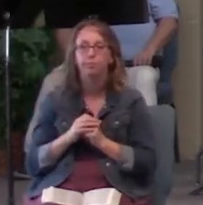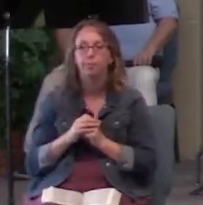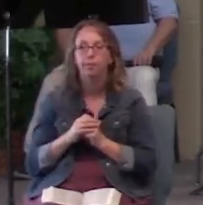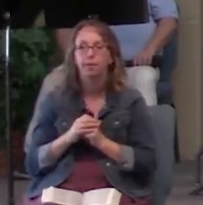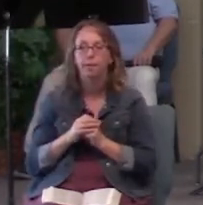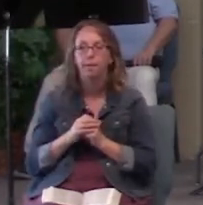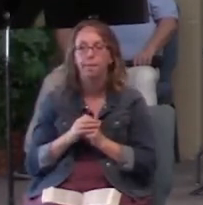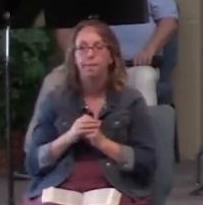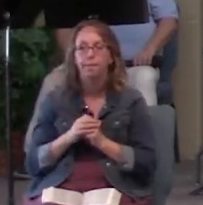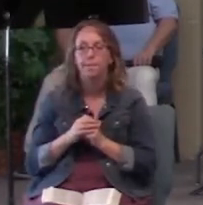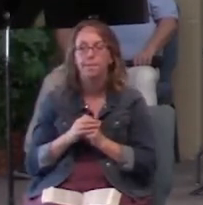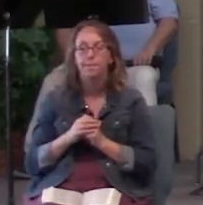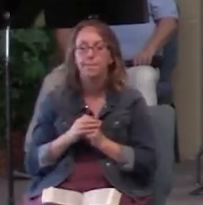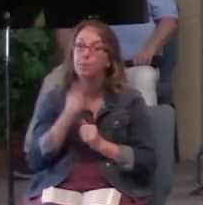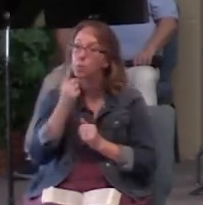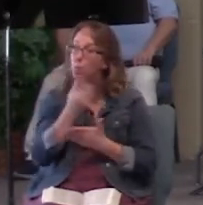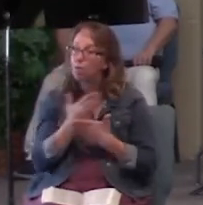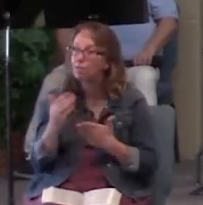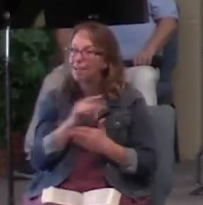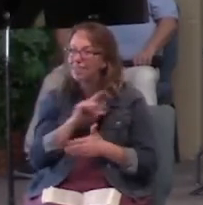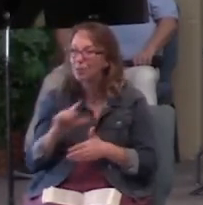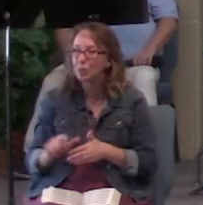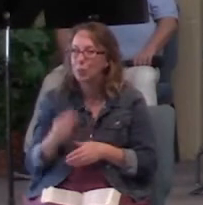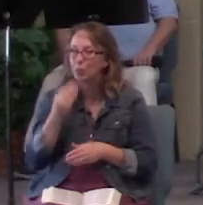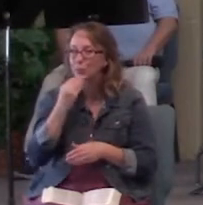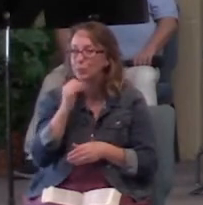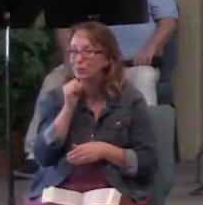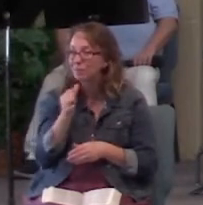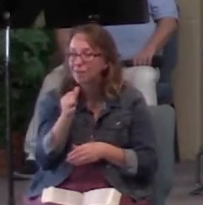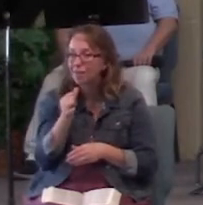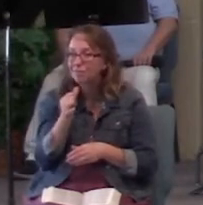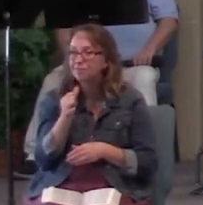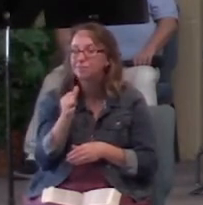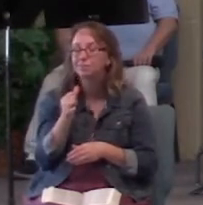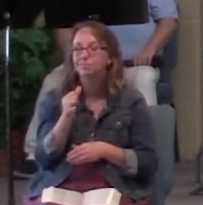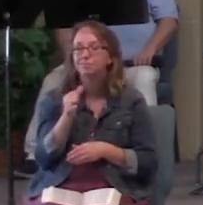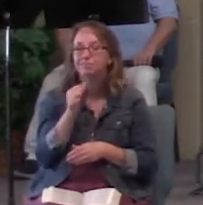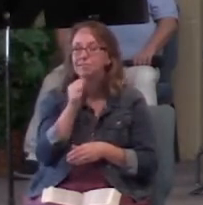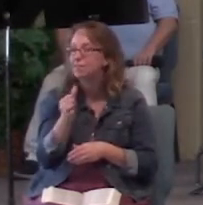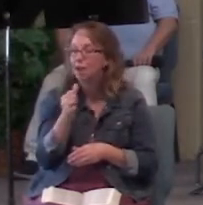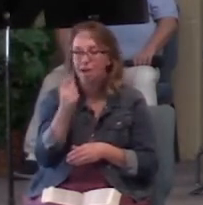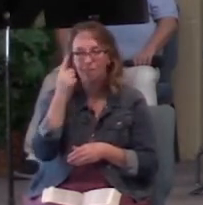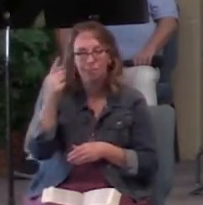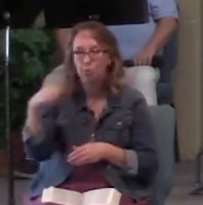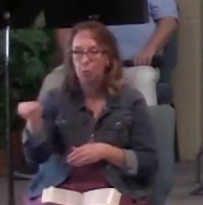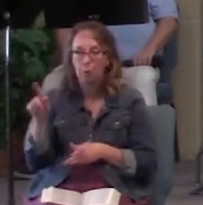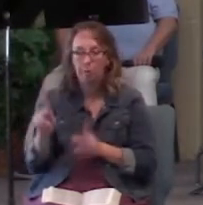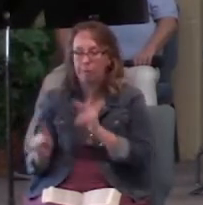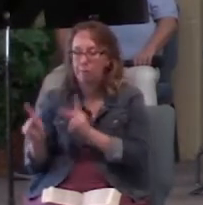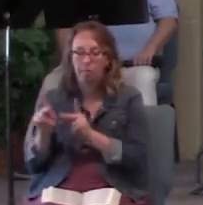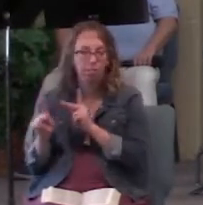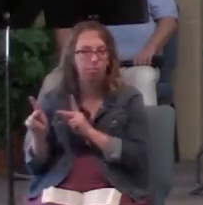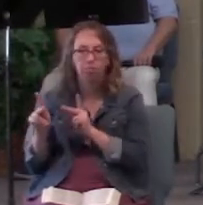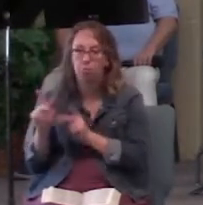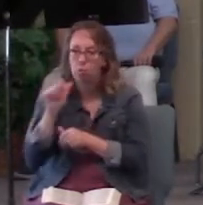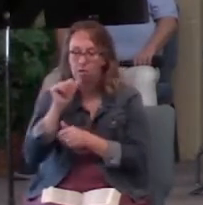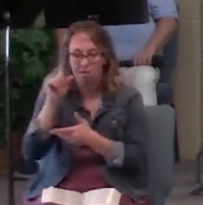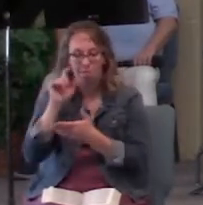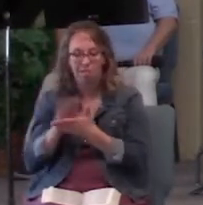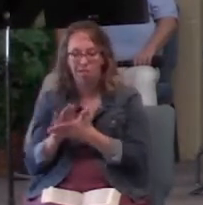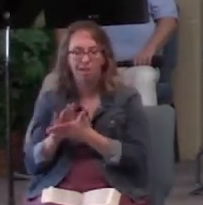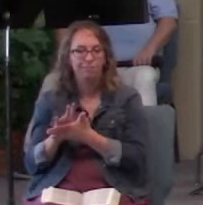And so one thing the Lord's Supper is not, the Lord's Supper is not for those who are not